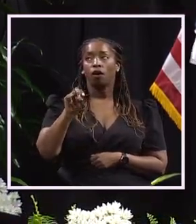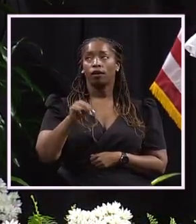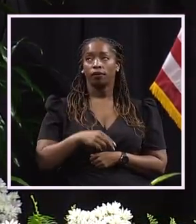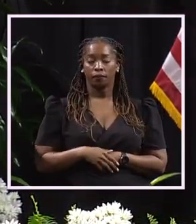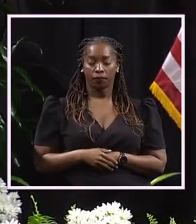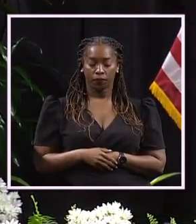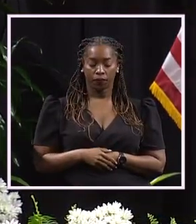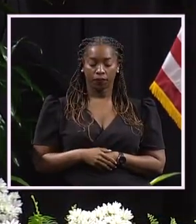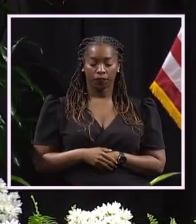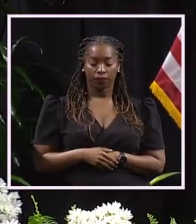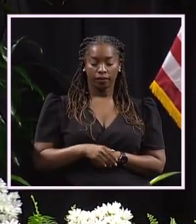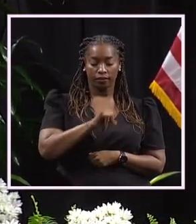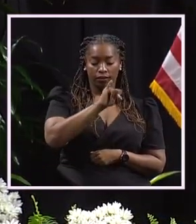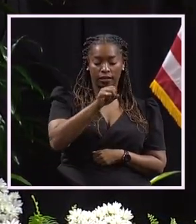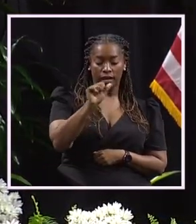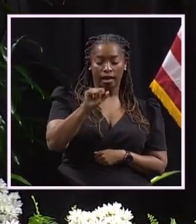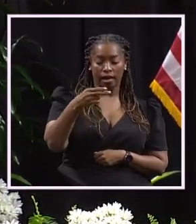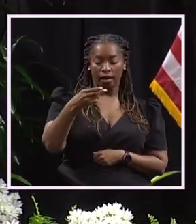Yasmin A. Harper.